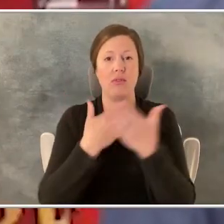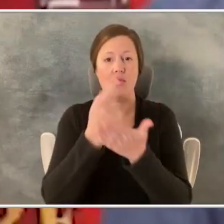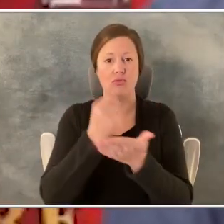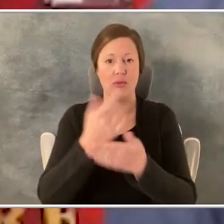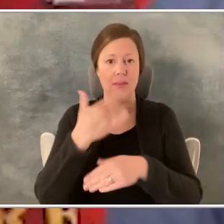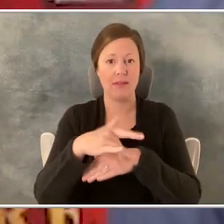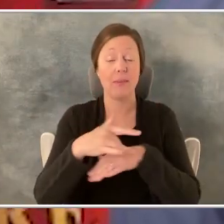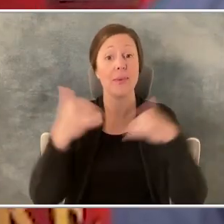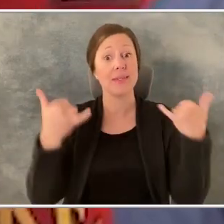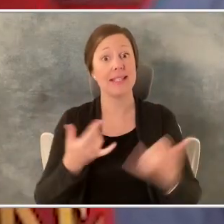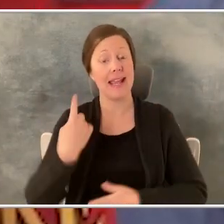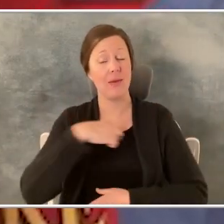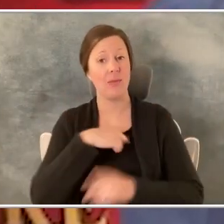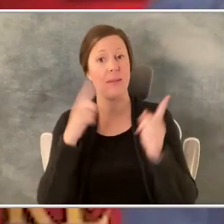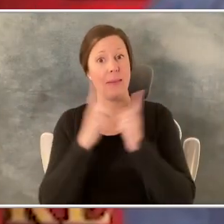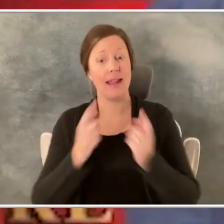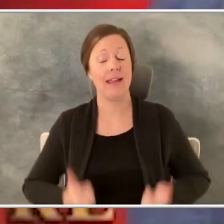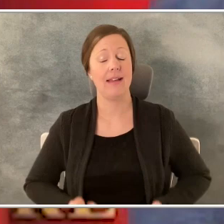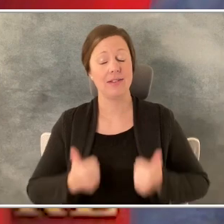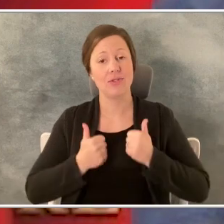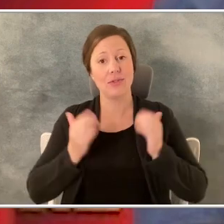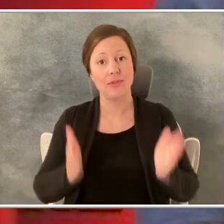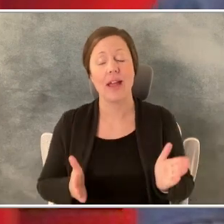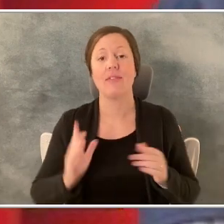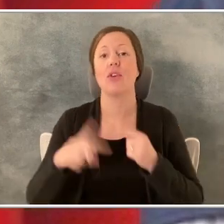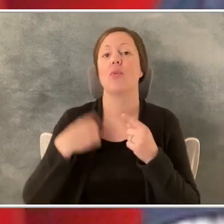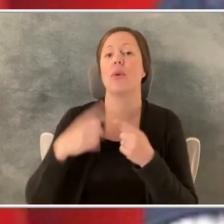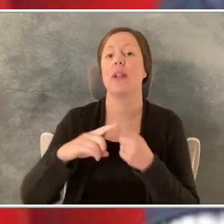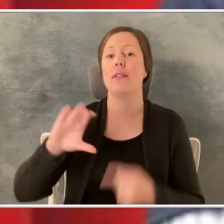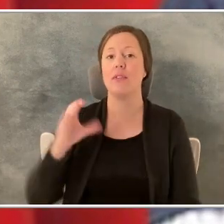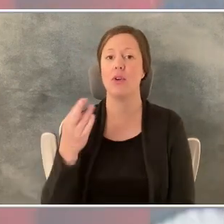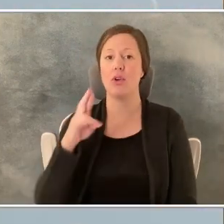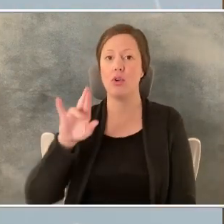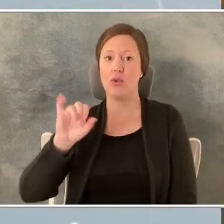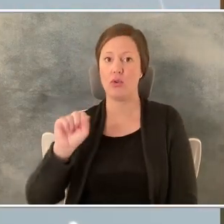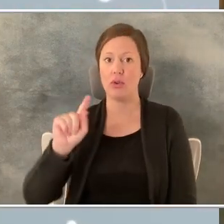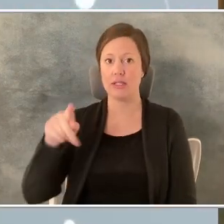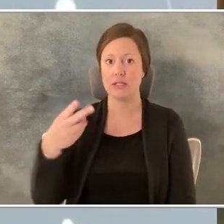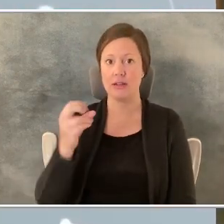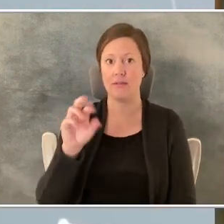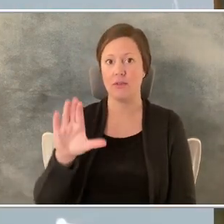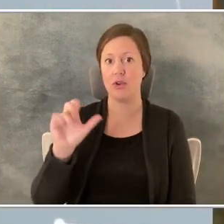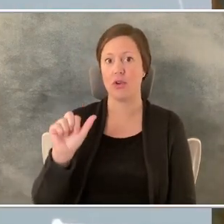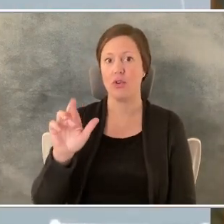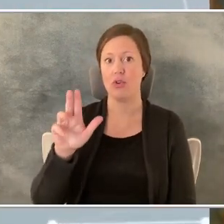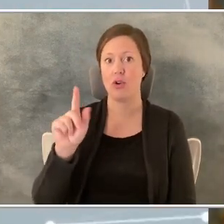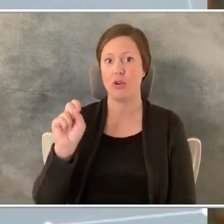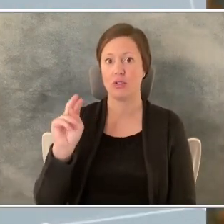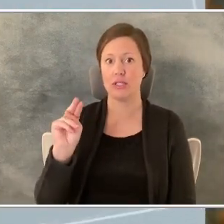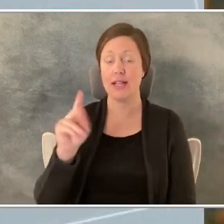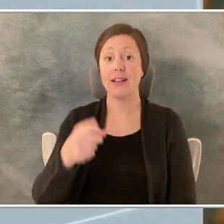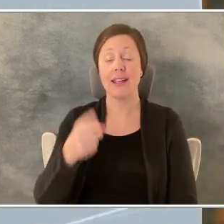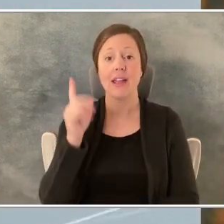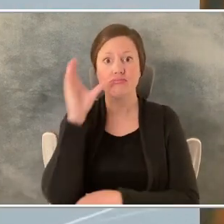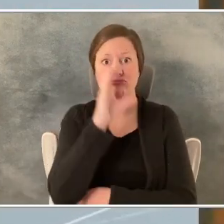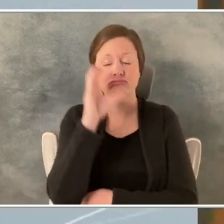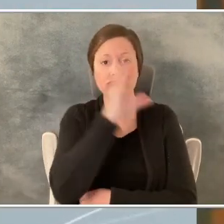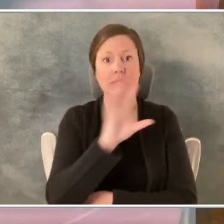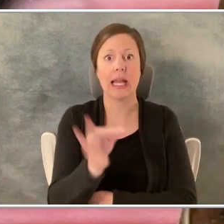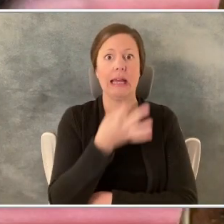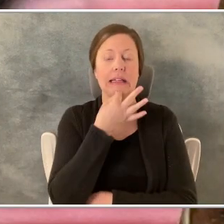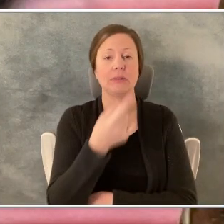a survivor. Once Christopher Carleton was diagnosed, he went in search of an expert surgeon, and that search led